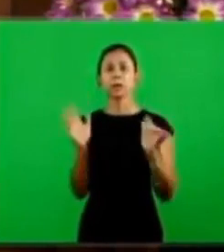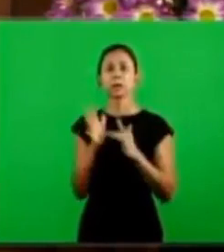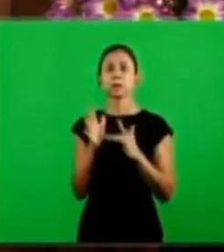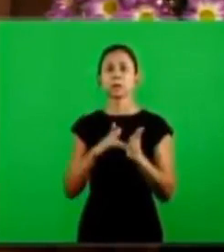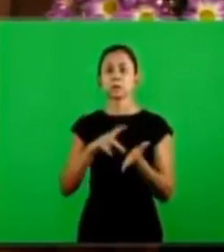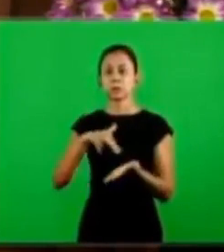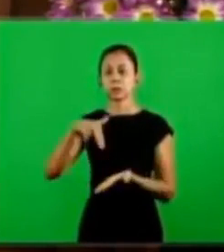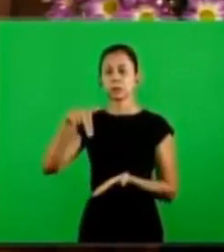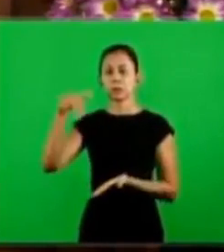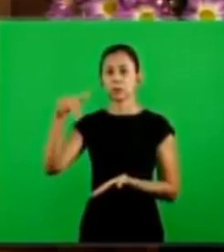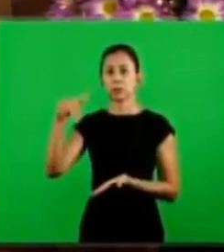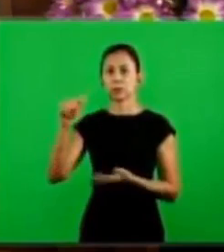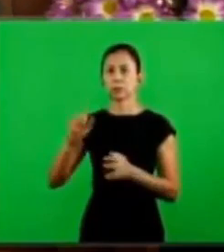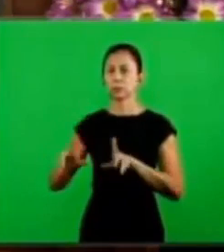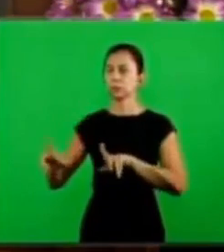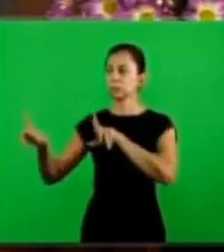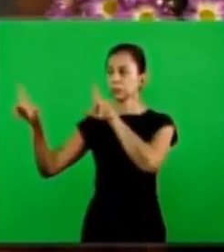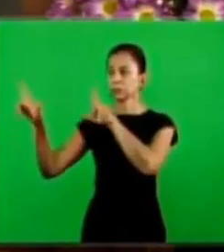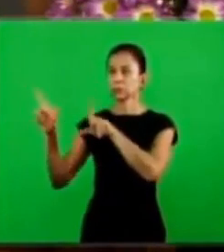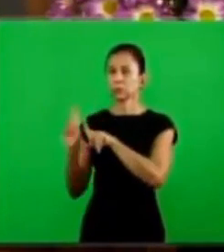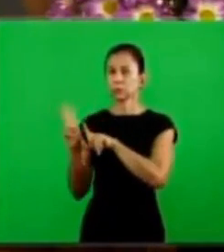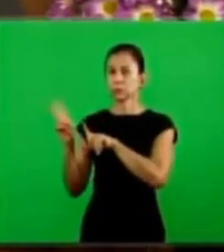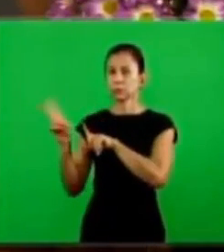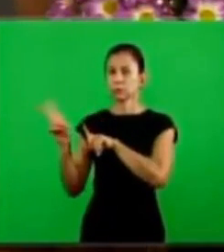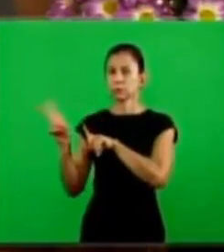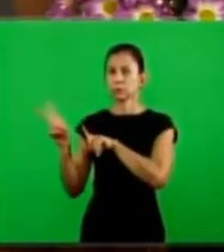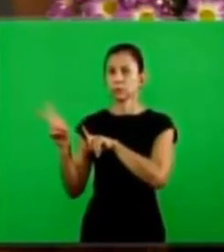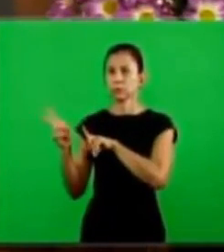Jesus was resurrected.